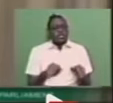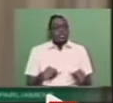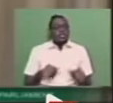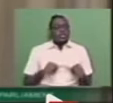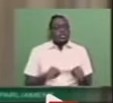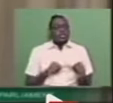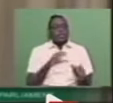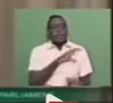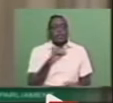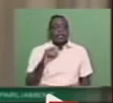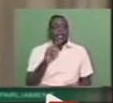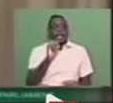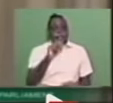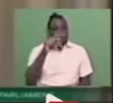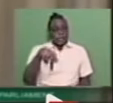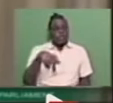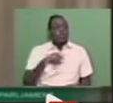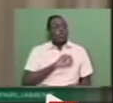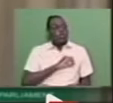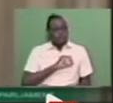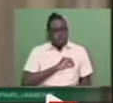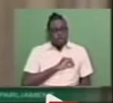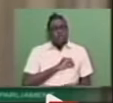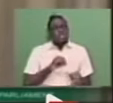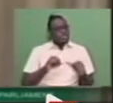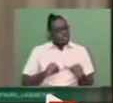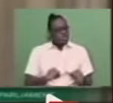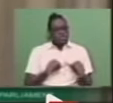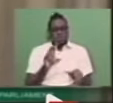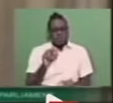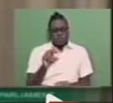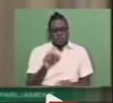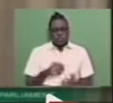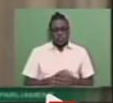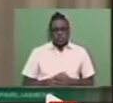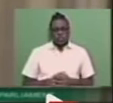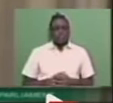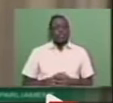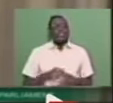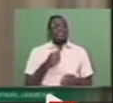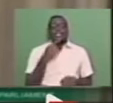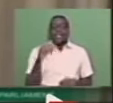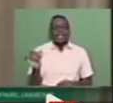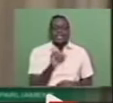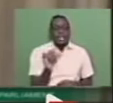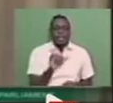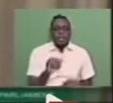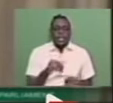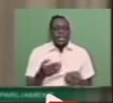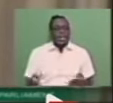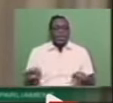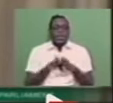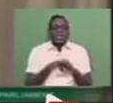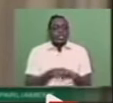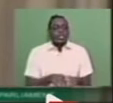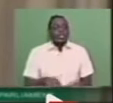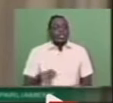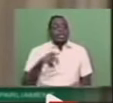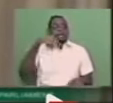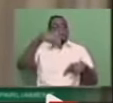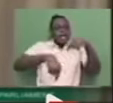government signaling that in the same way that they closed down Petrotrin, they are now closing down NP, another